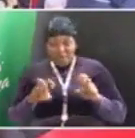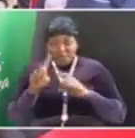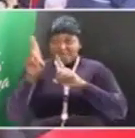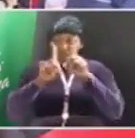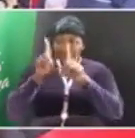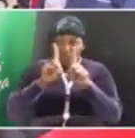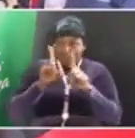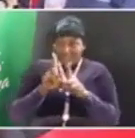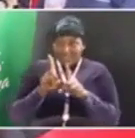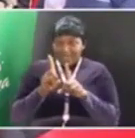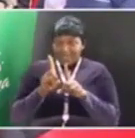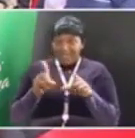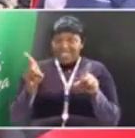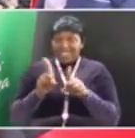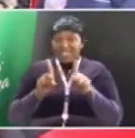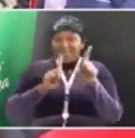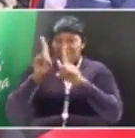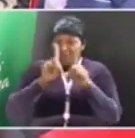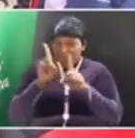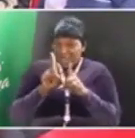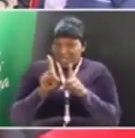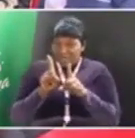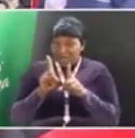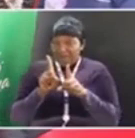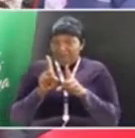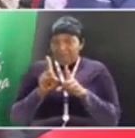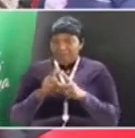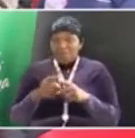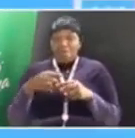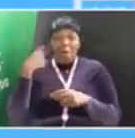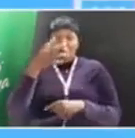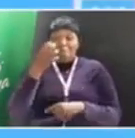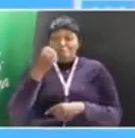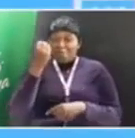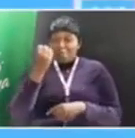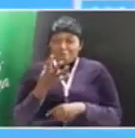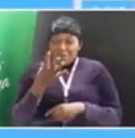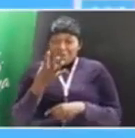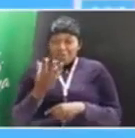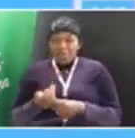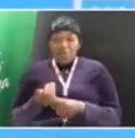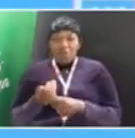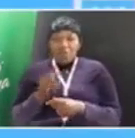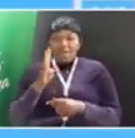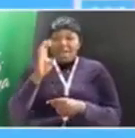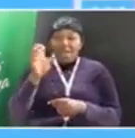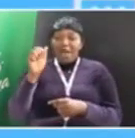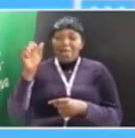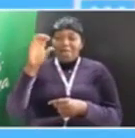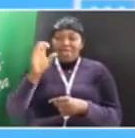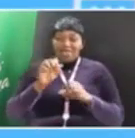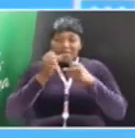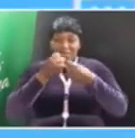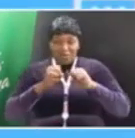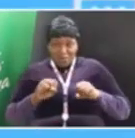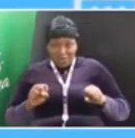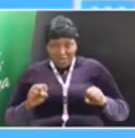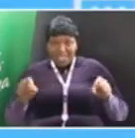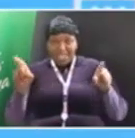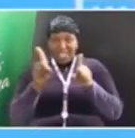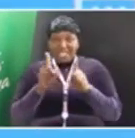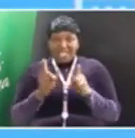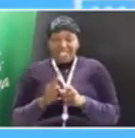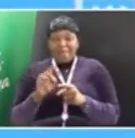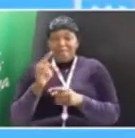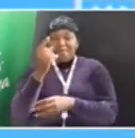product and in a tourism package, from the most beautiful pristine sandy beaches to a tropical rainforest in